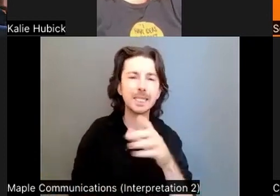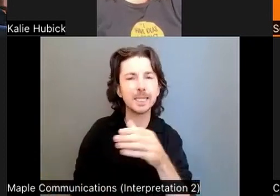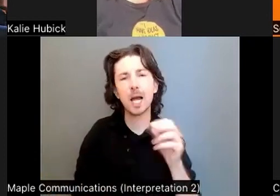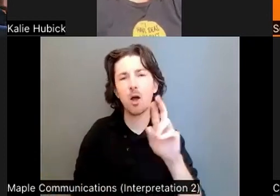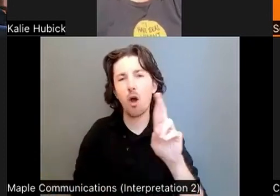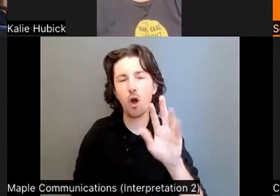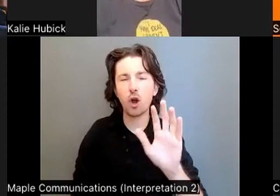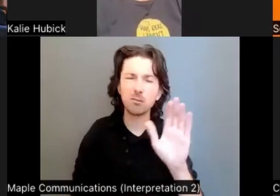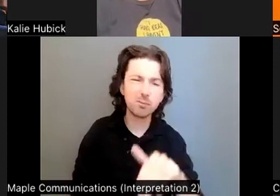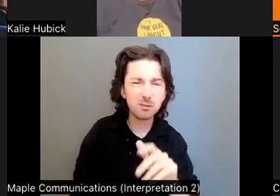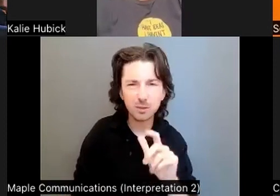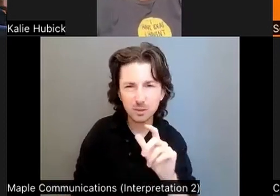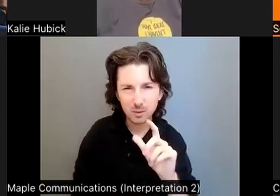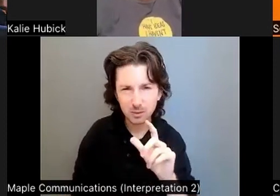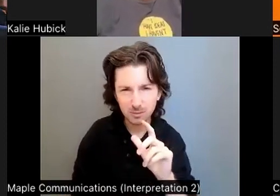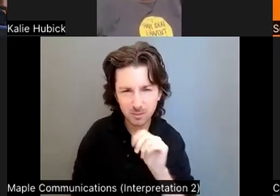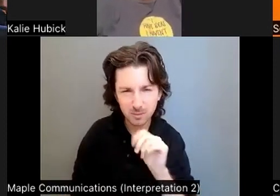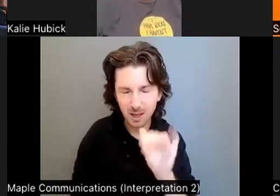to sort of register like our